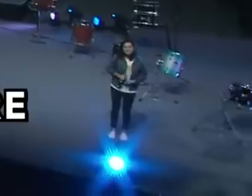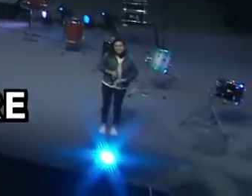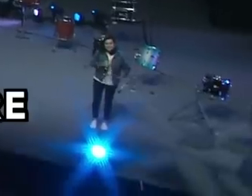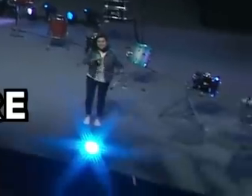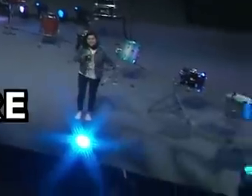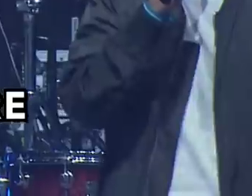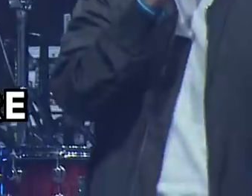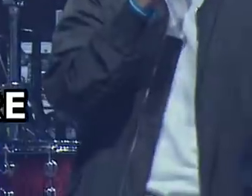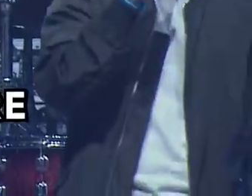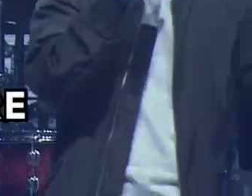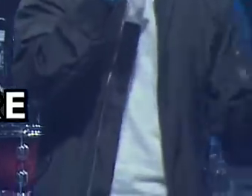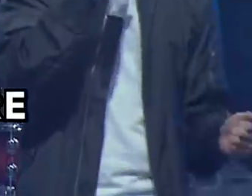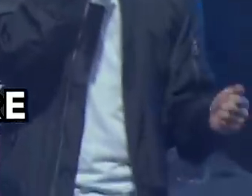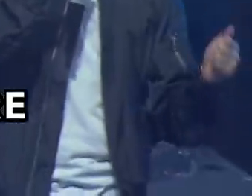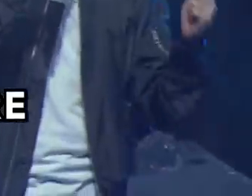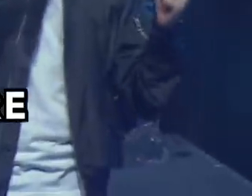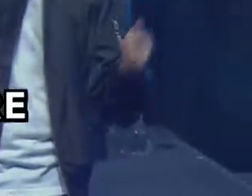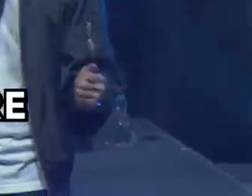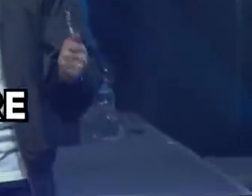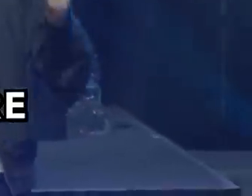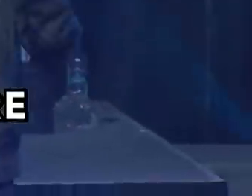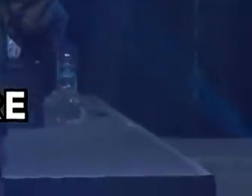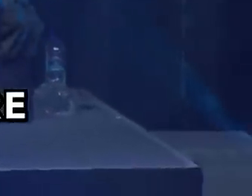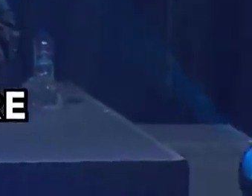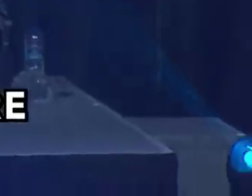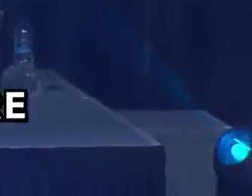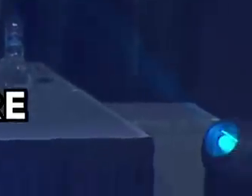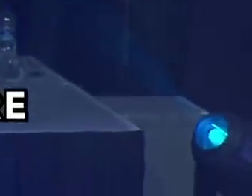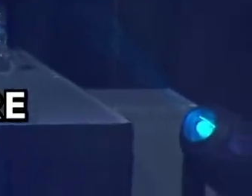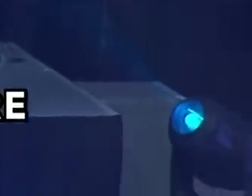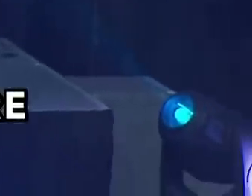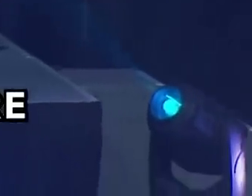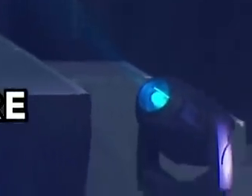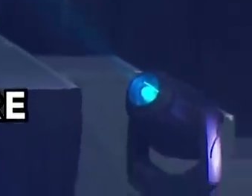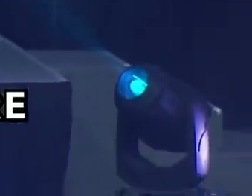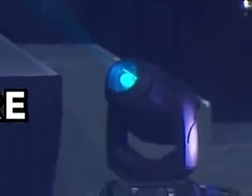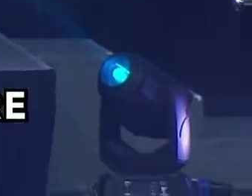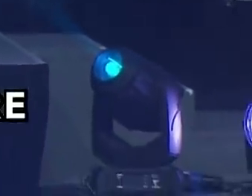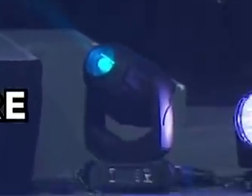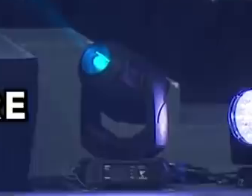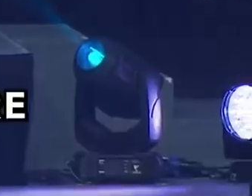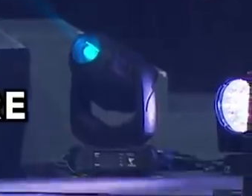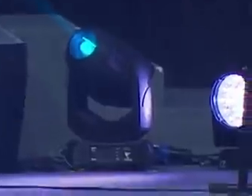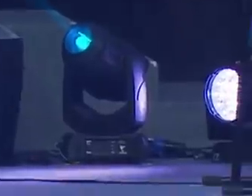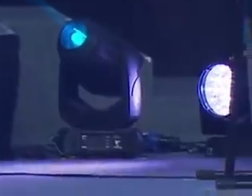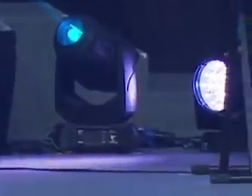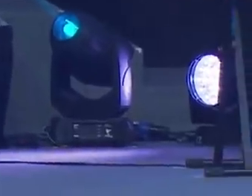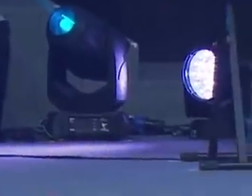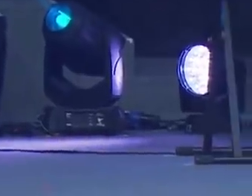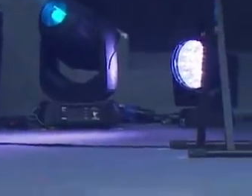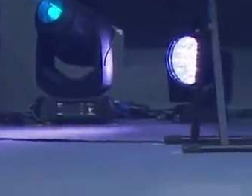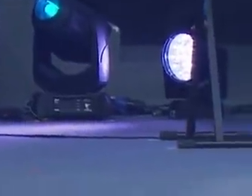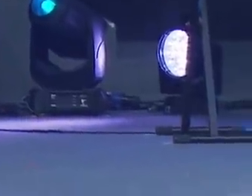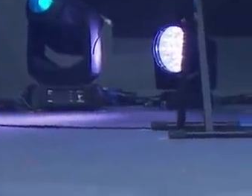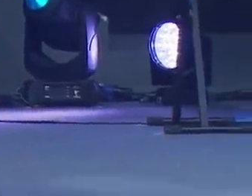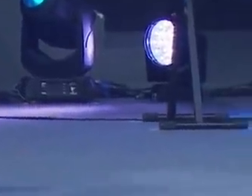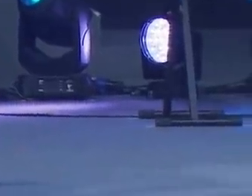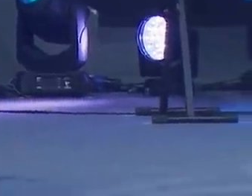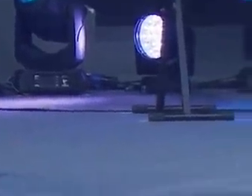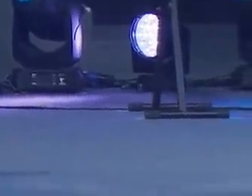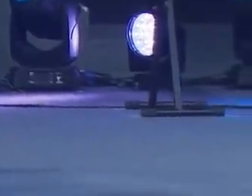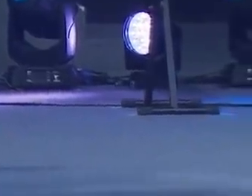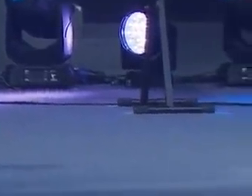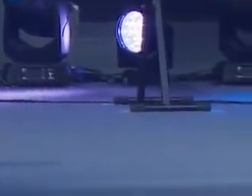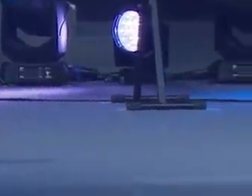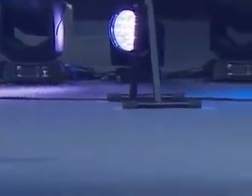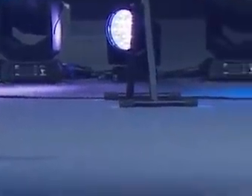sing. Sing like never before. Oh my soul.